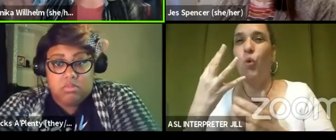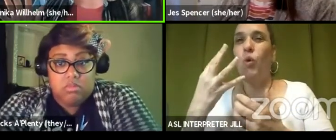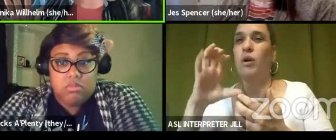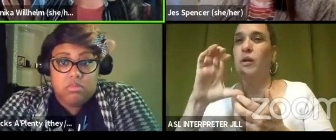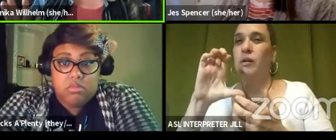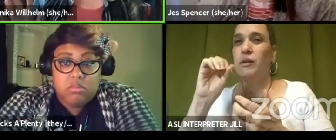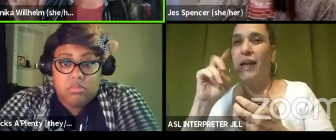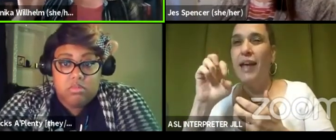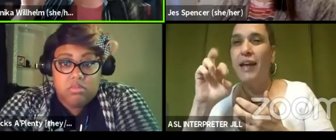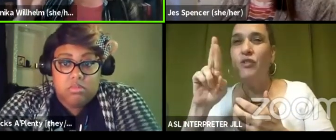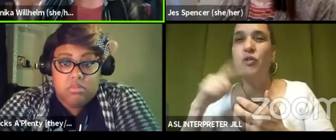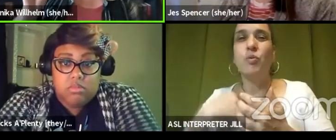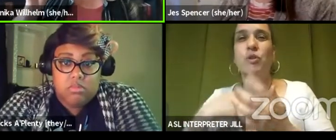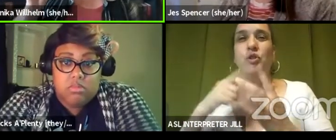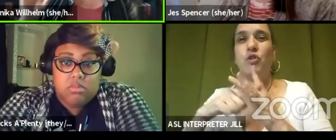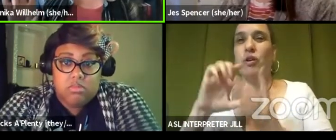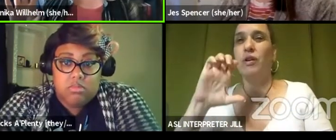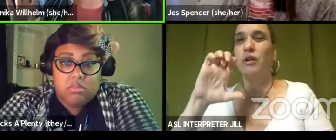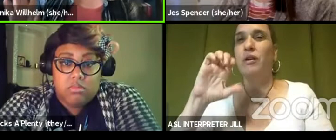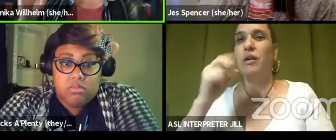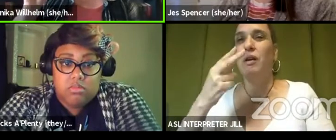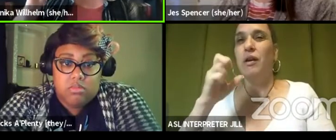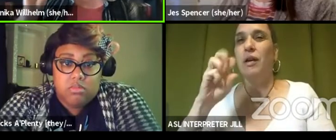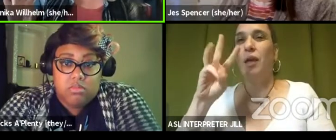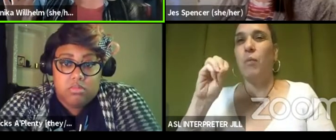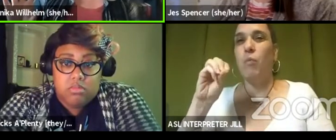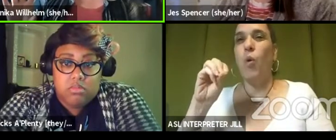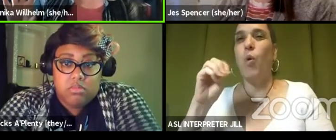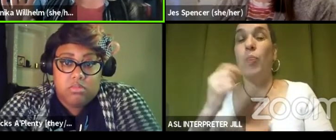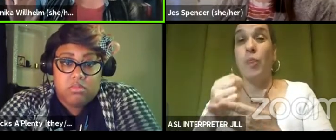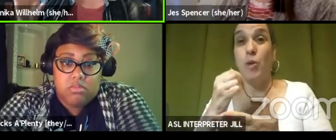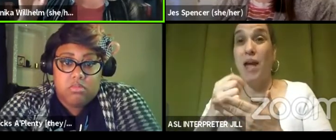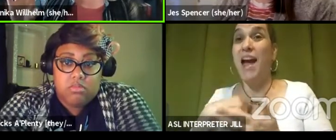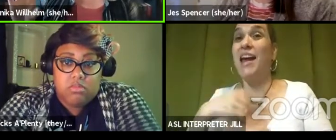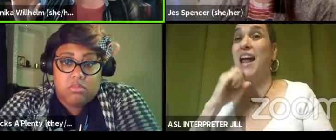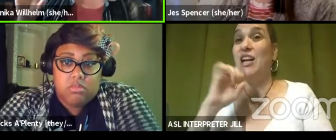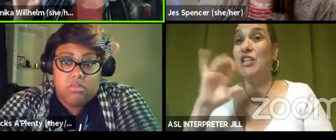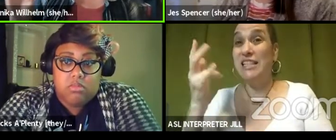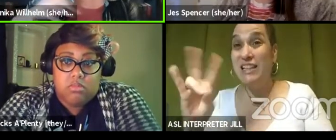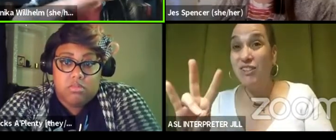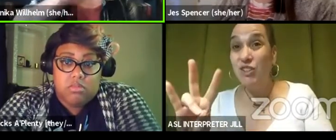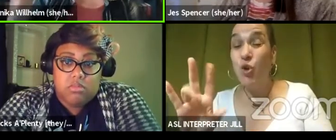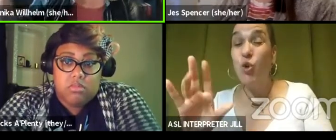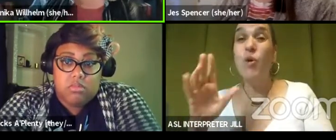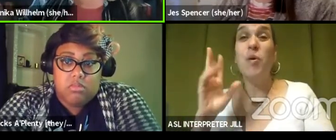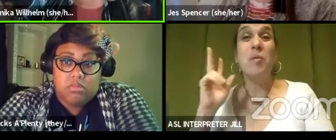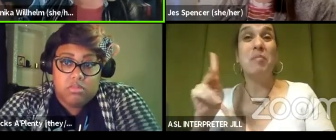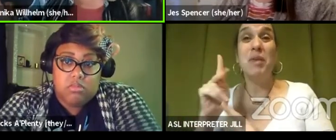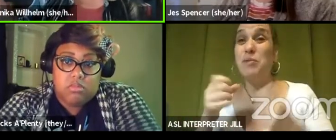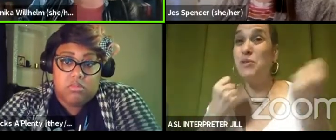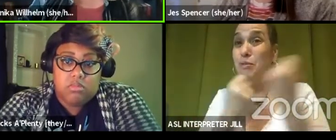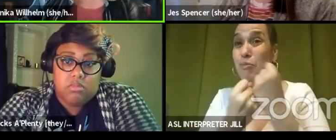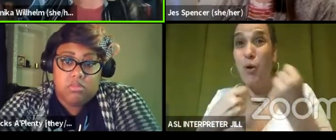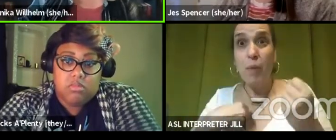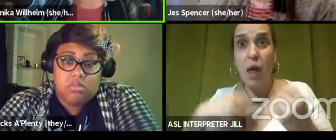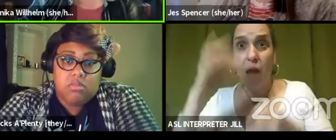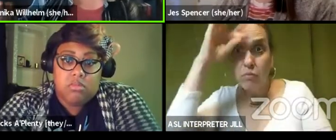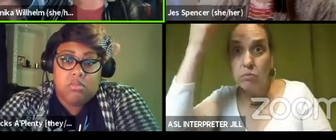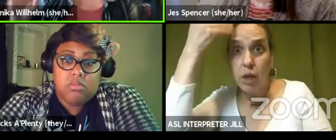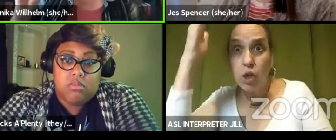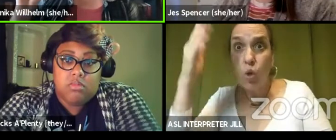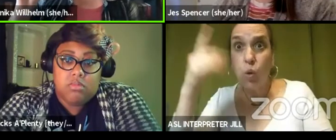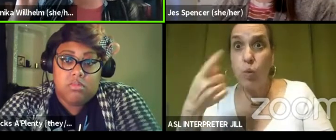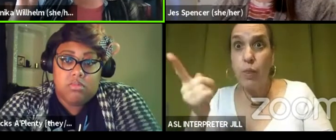I had a 17 month old, and people mobilized. Like, they mobilized for me in a way that I didn't even know was